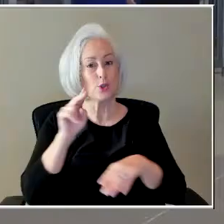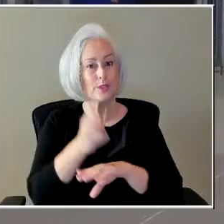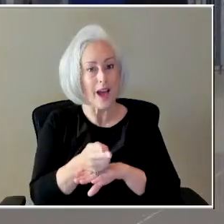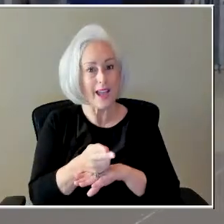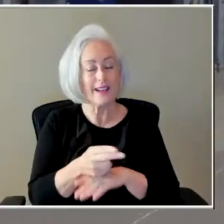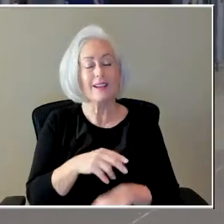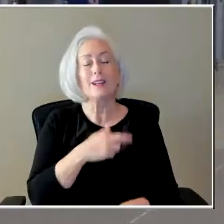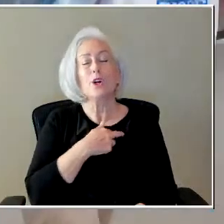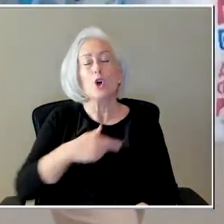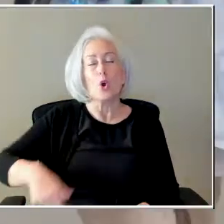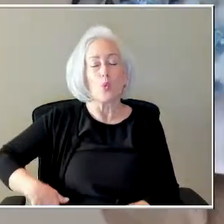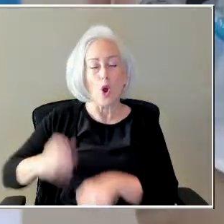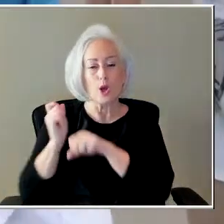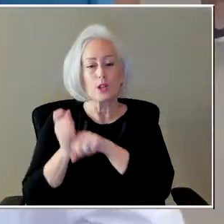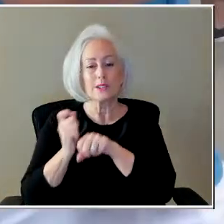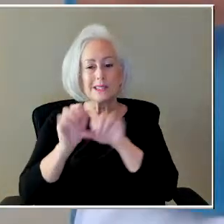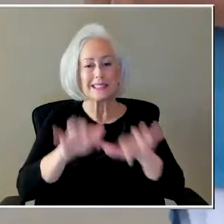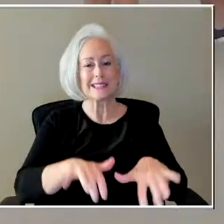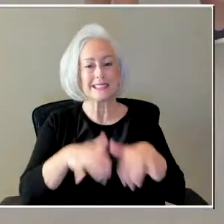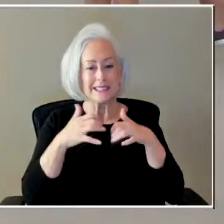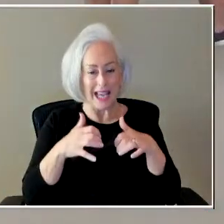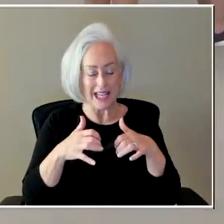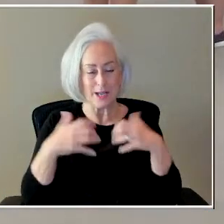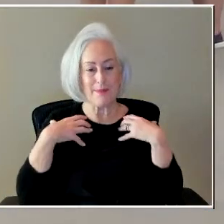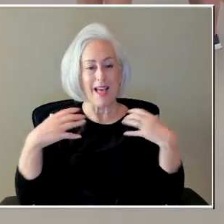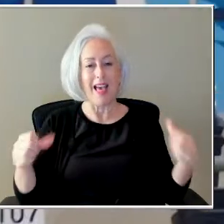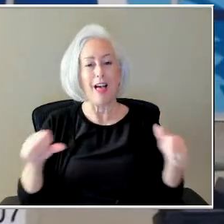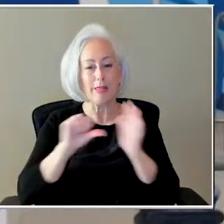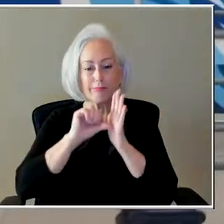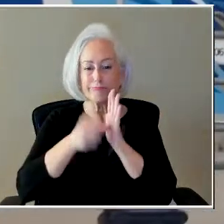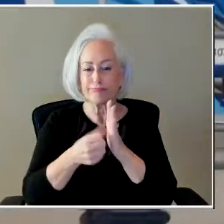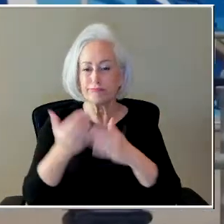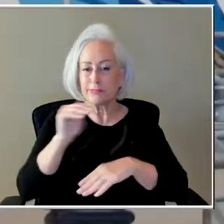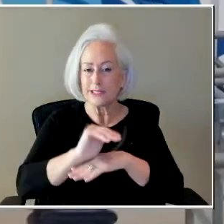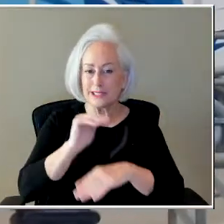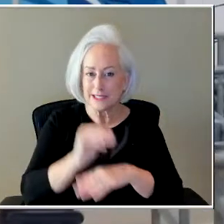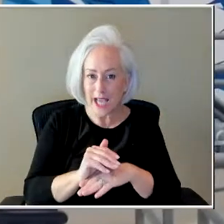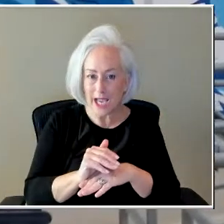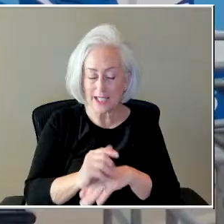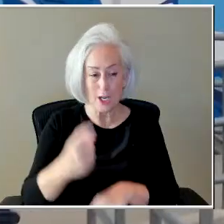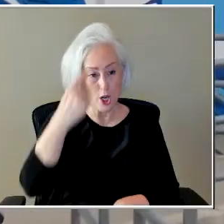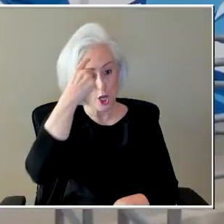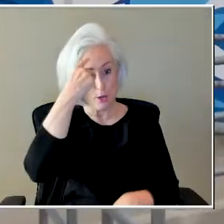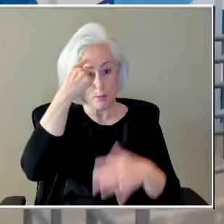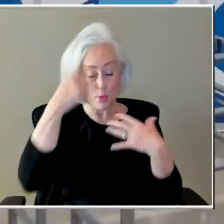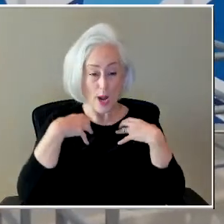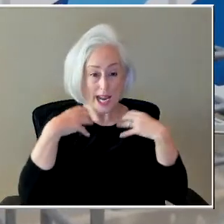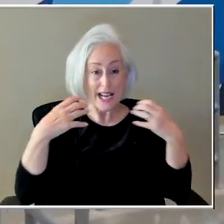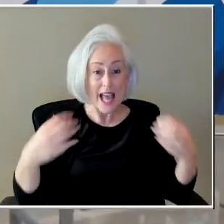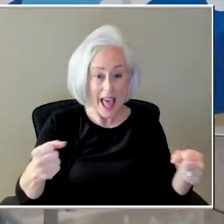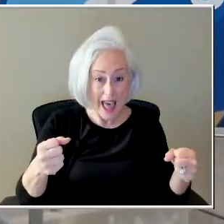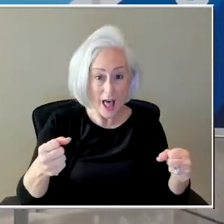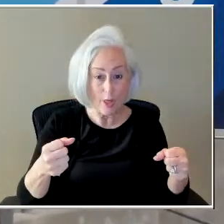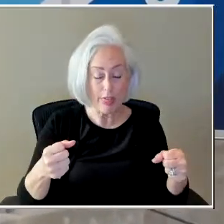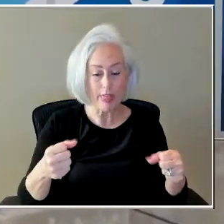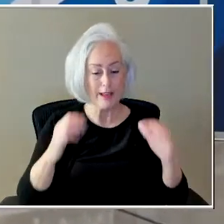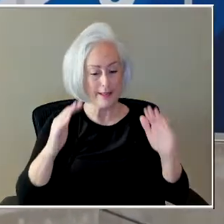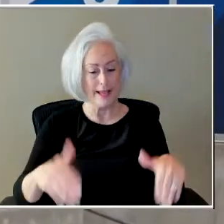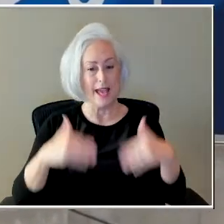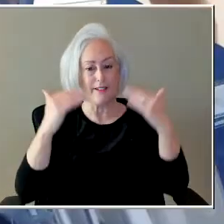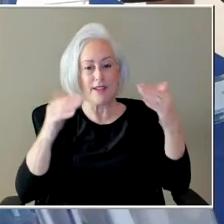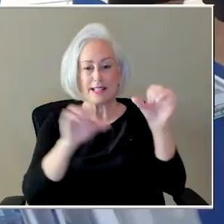Night. Tonight, we highlight brain health and the experts advancing science in everything from Alzheimer's to epilepsy